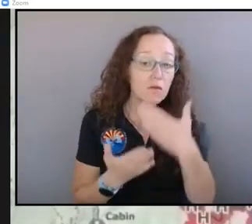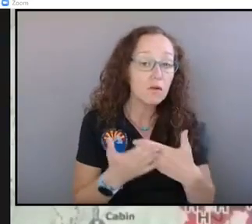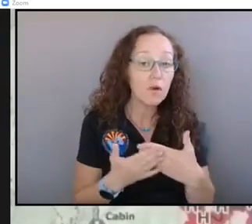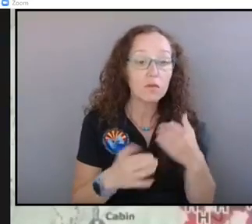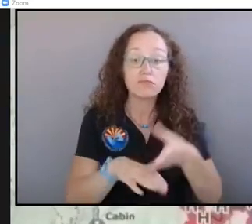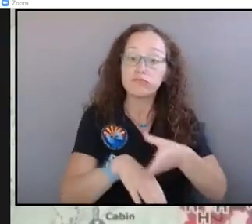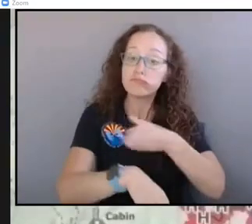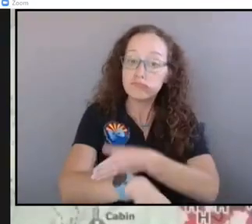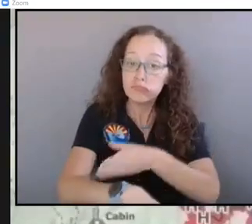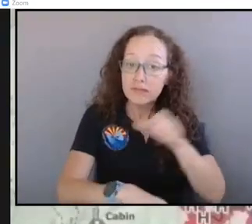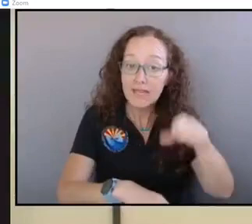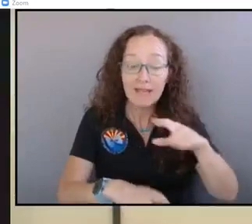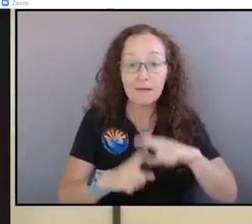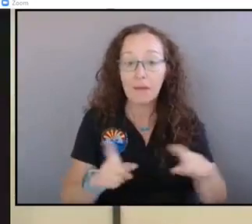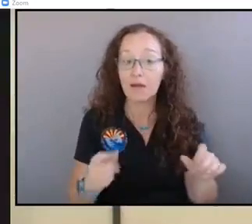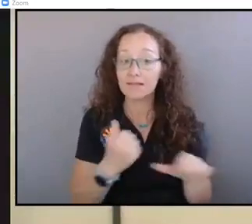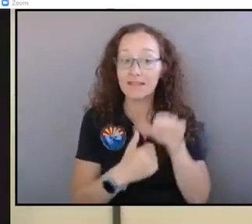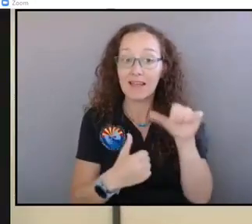here.